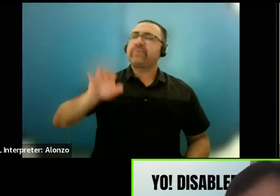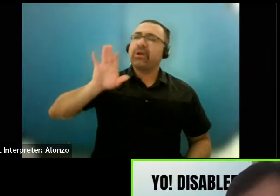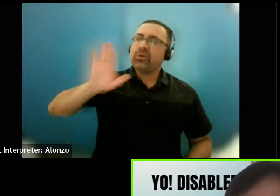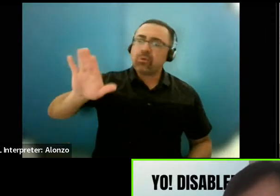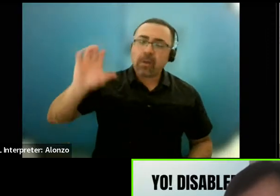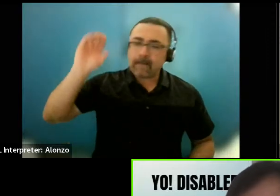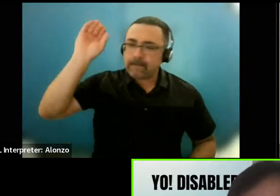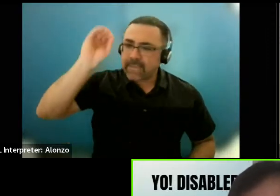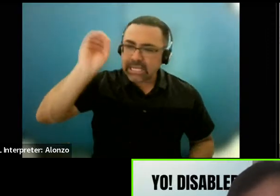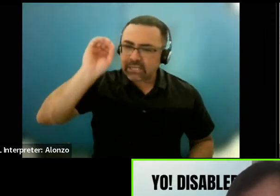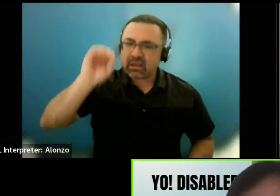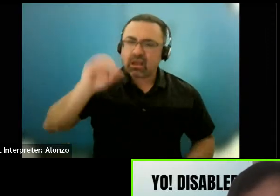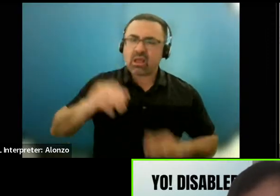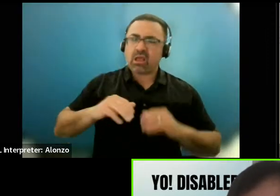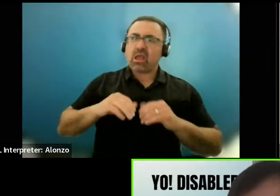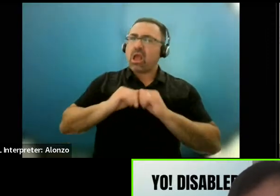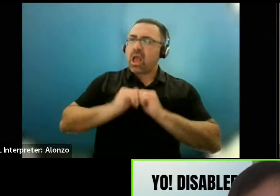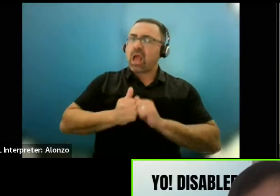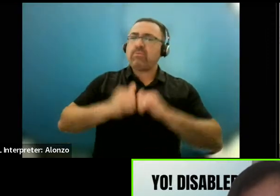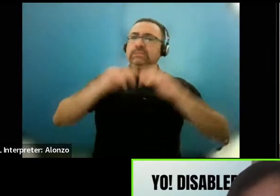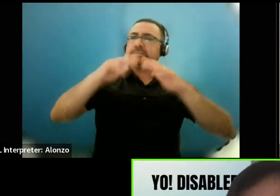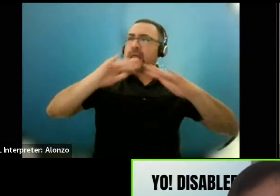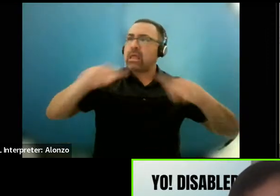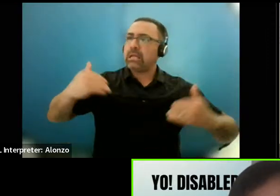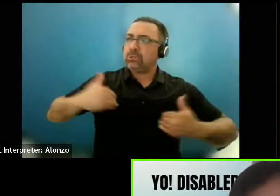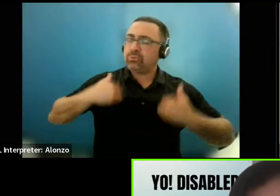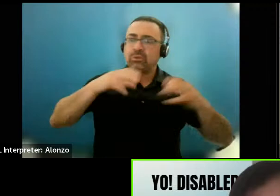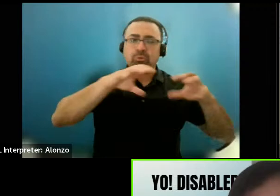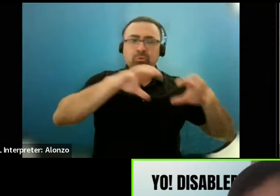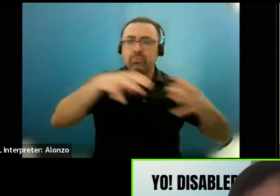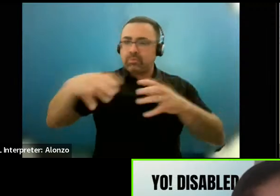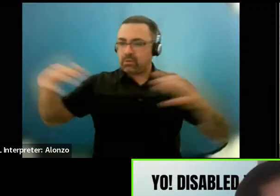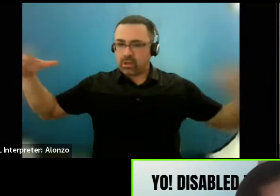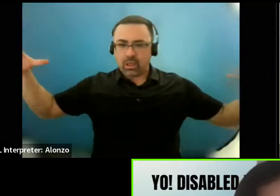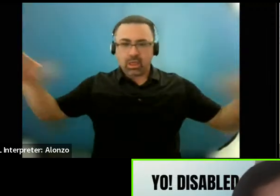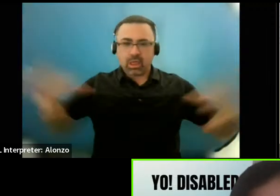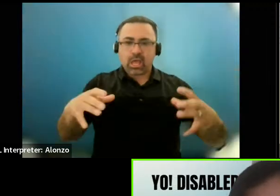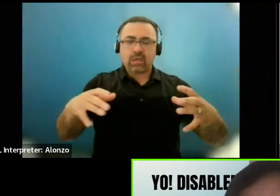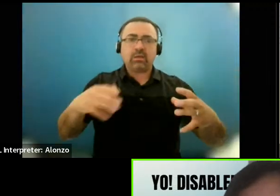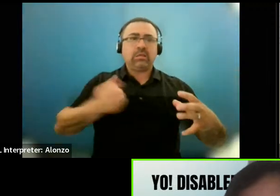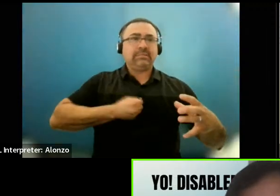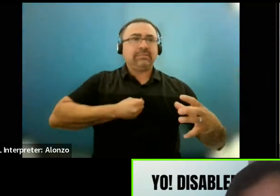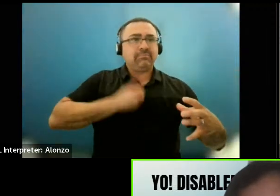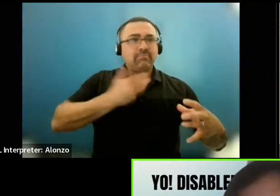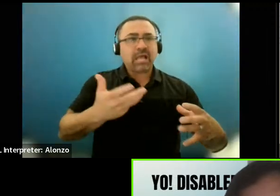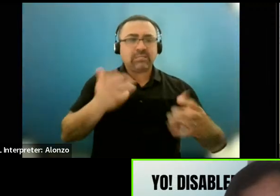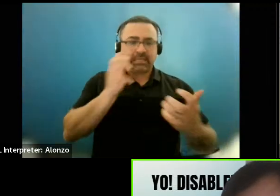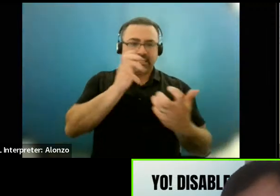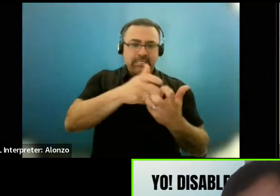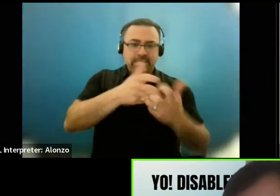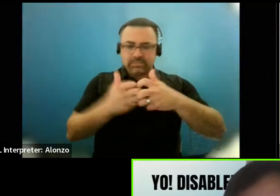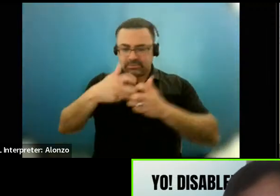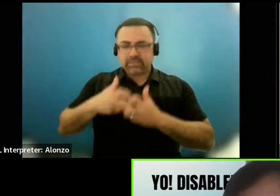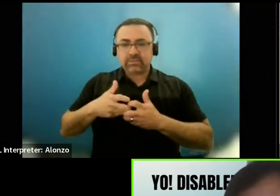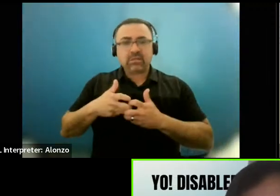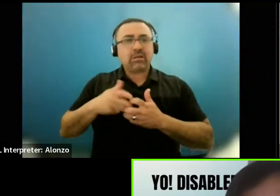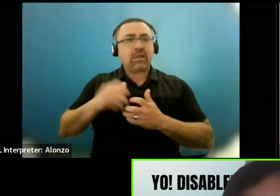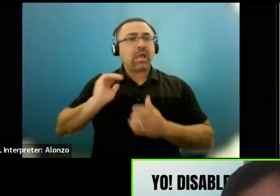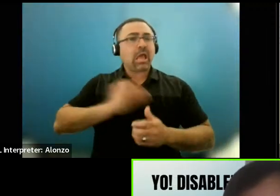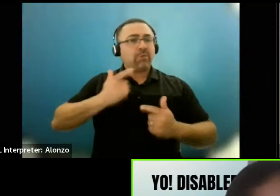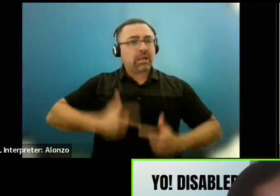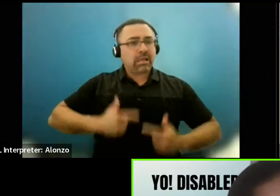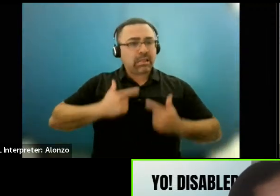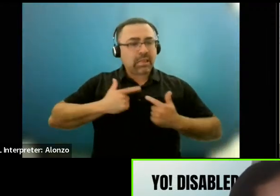opinion, how can diverse youth groups come together to express the intersectionalities of our lives